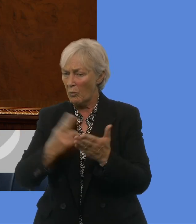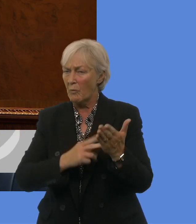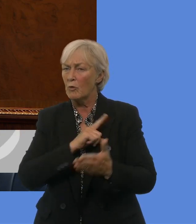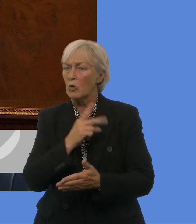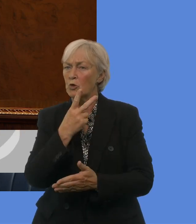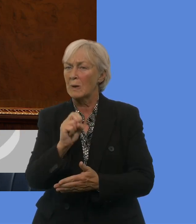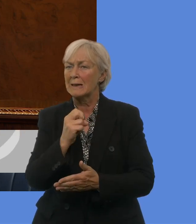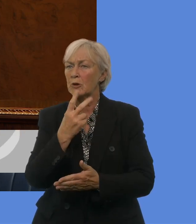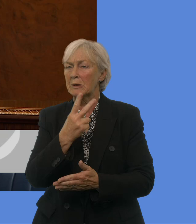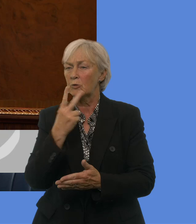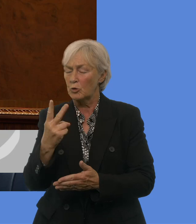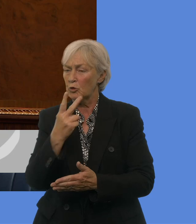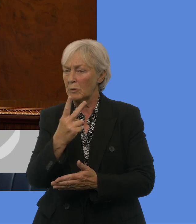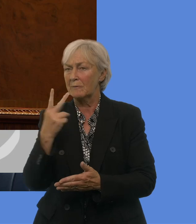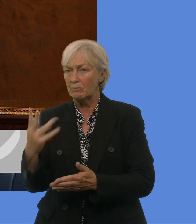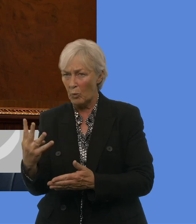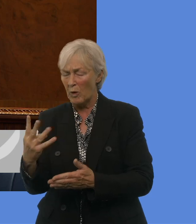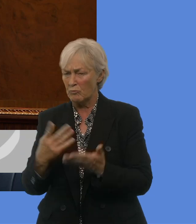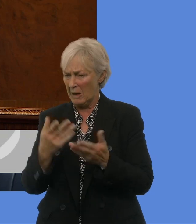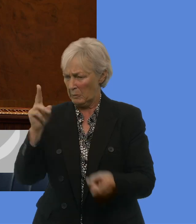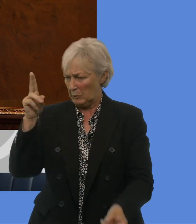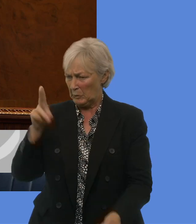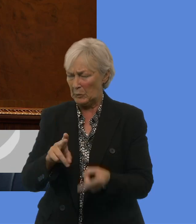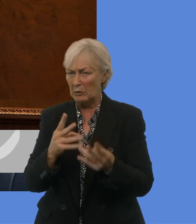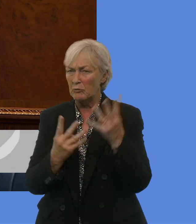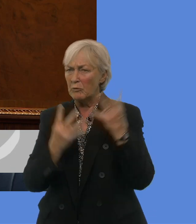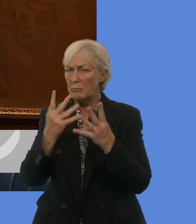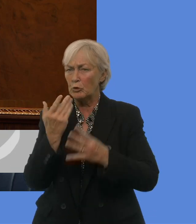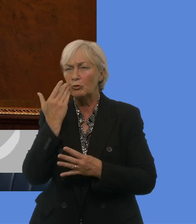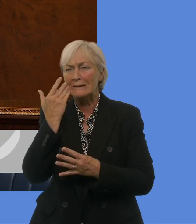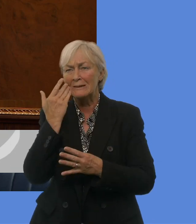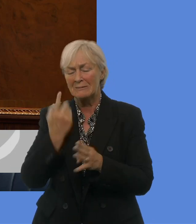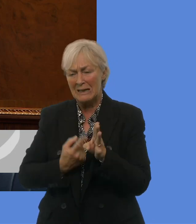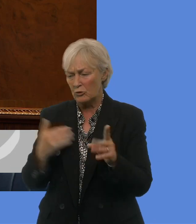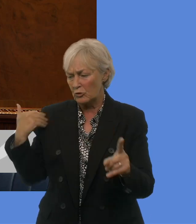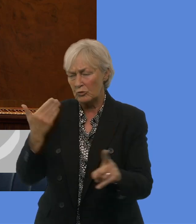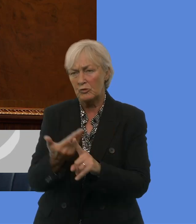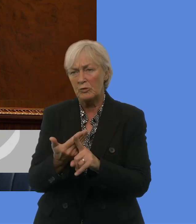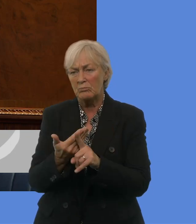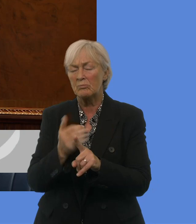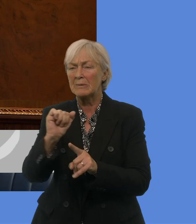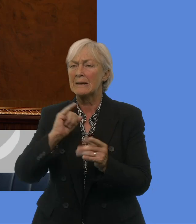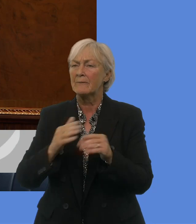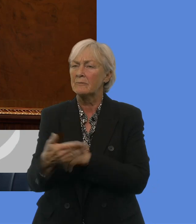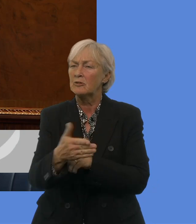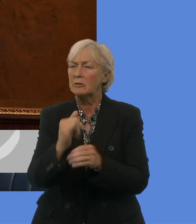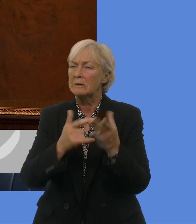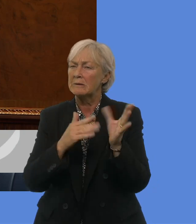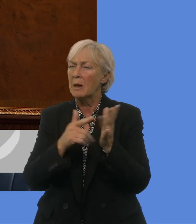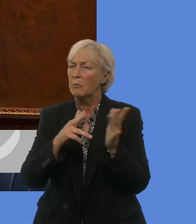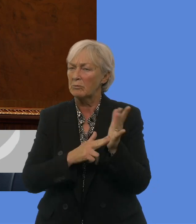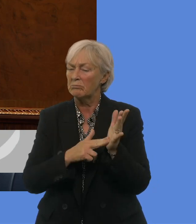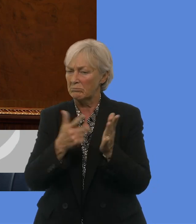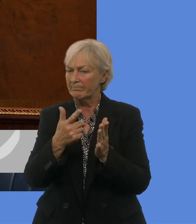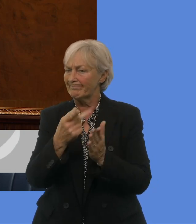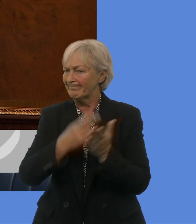2022 and 2024, and very low numbers in other recent years. The commercial salmon fishery has been suspended for many